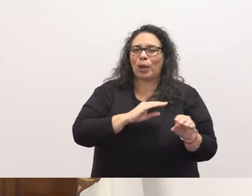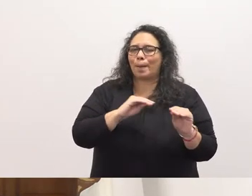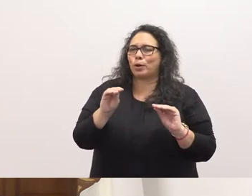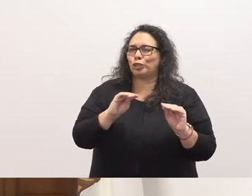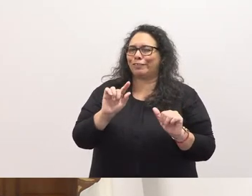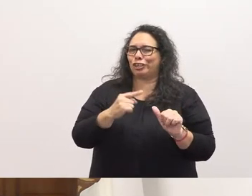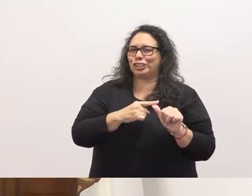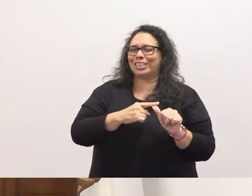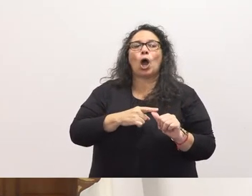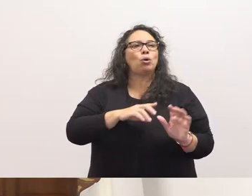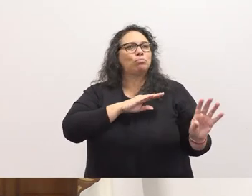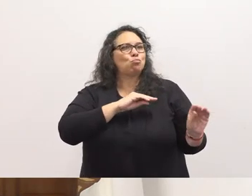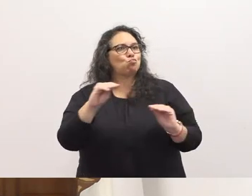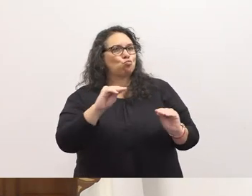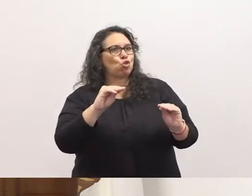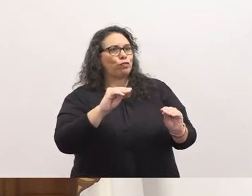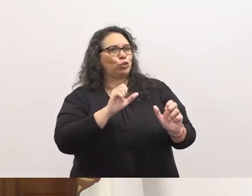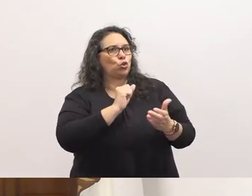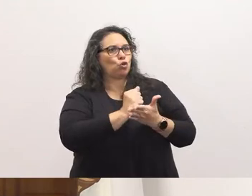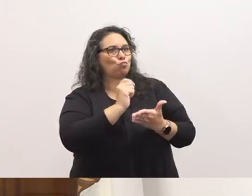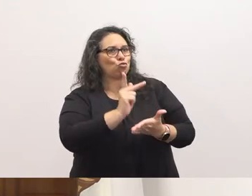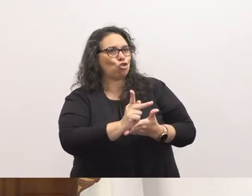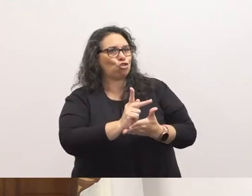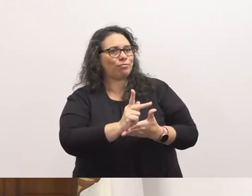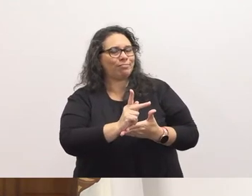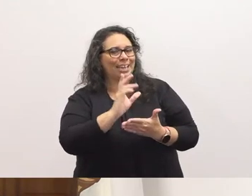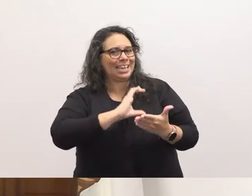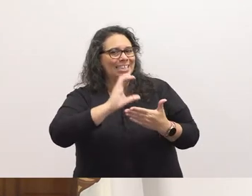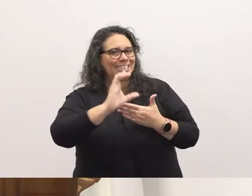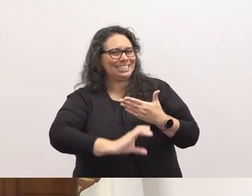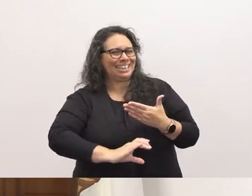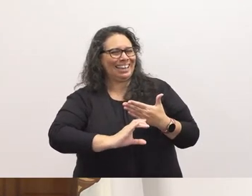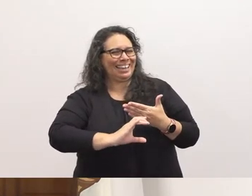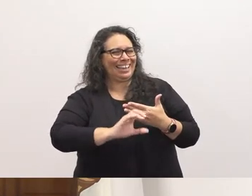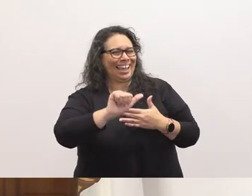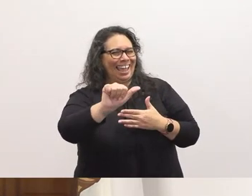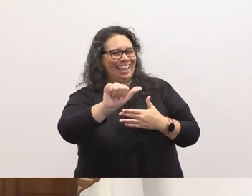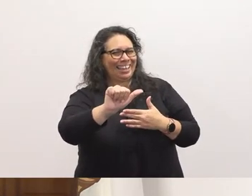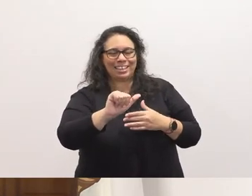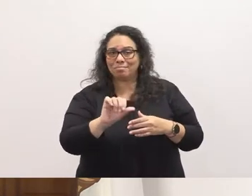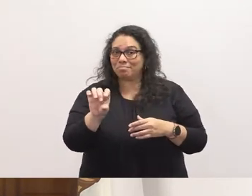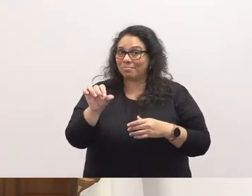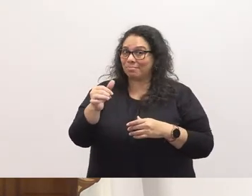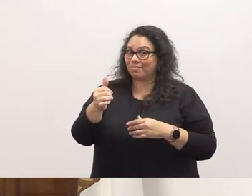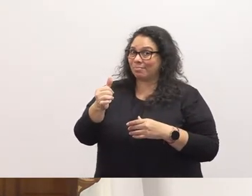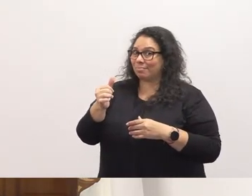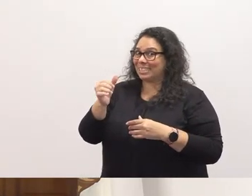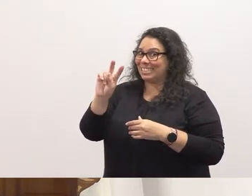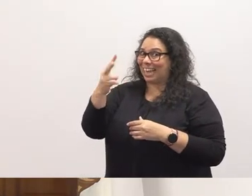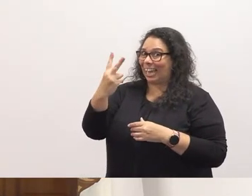Move to approve consent calendar A. We need a motion. Second. Any further discussion?